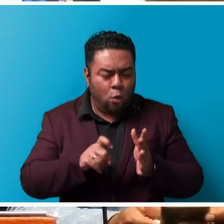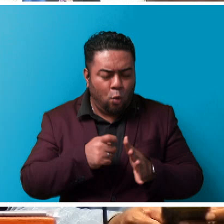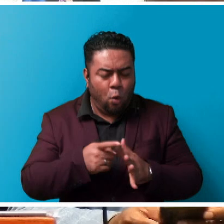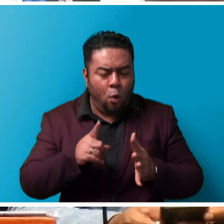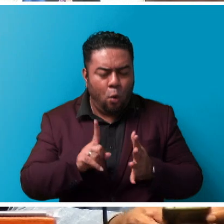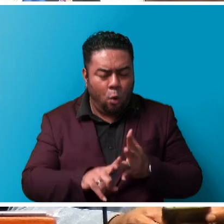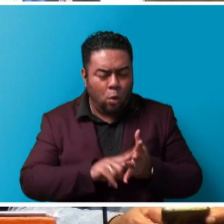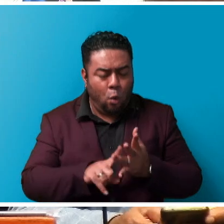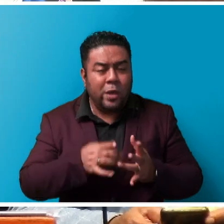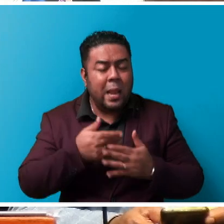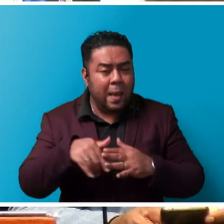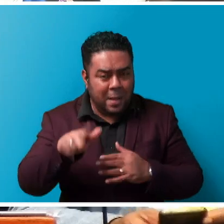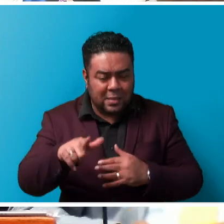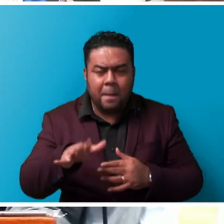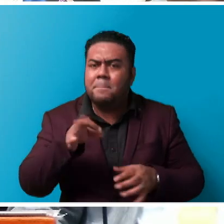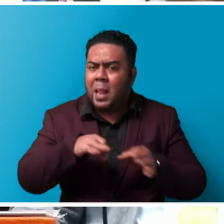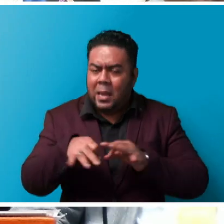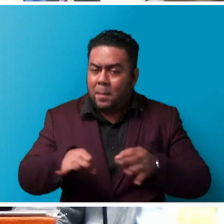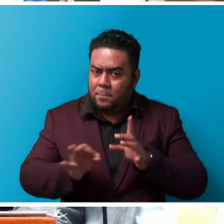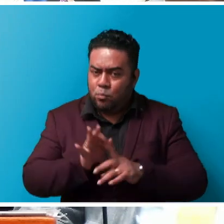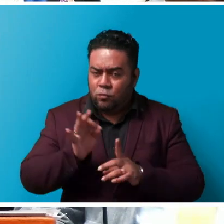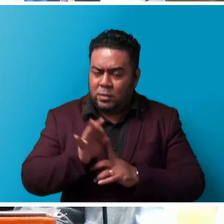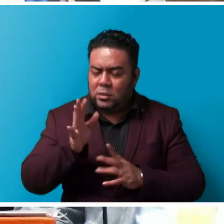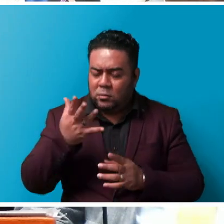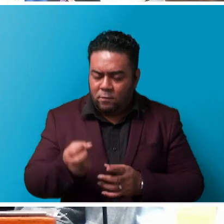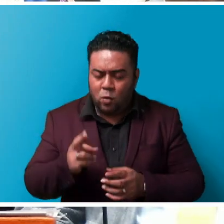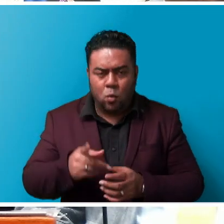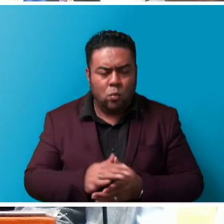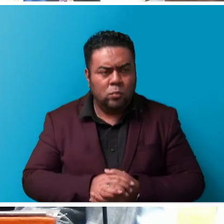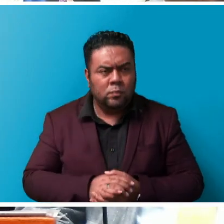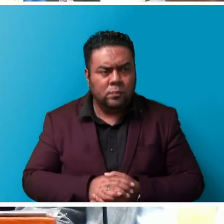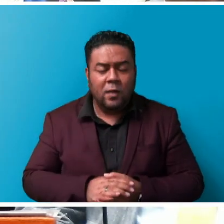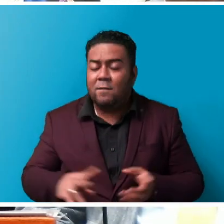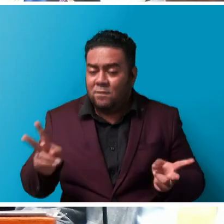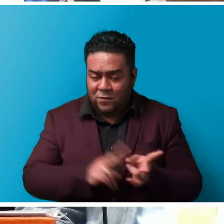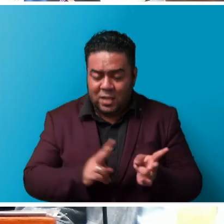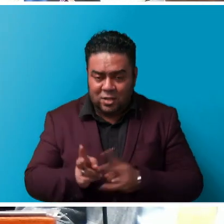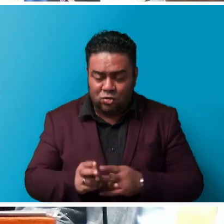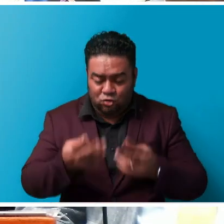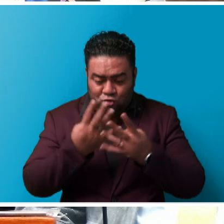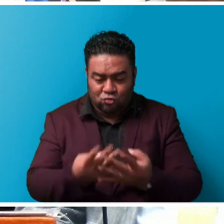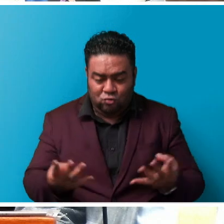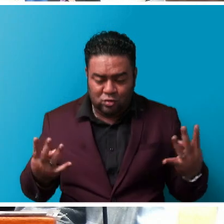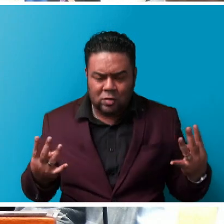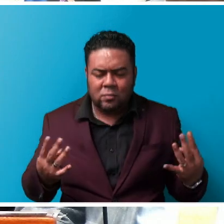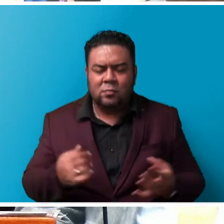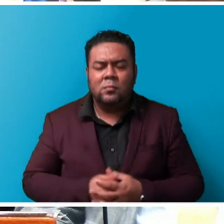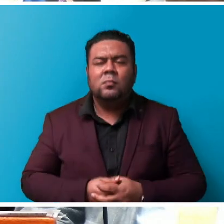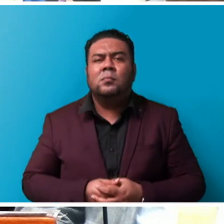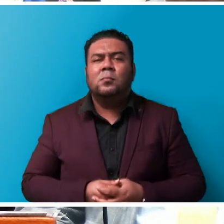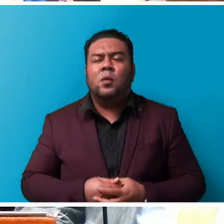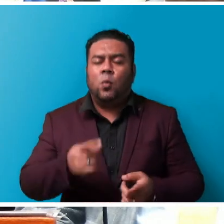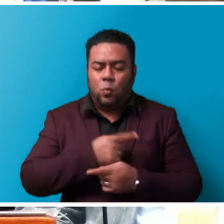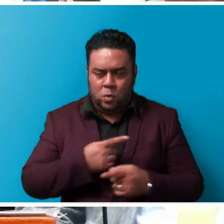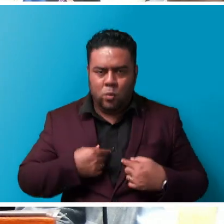South. Planned improvements and currently ongoing for village frontages across divisions will